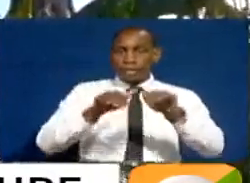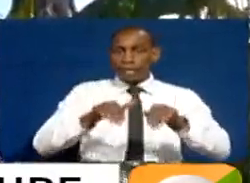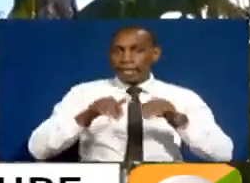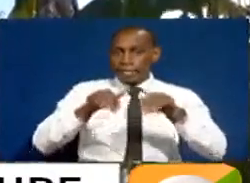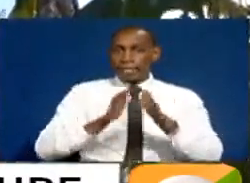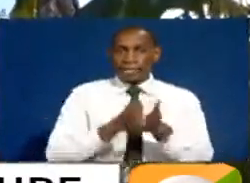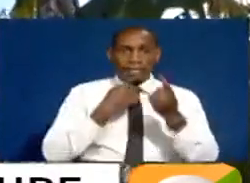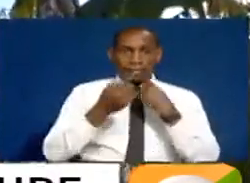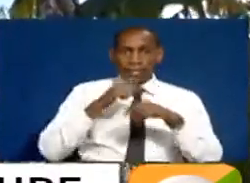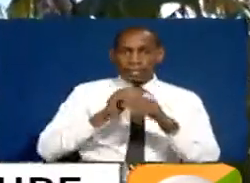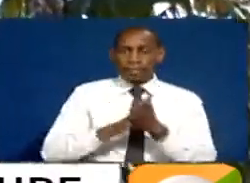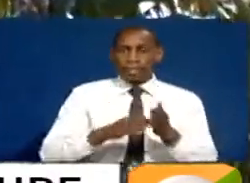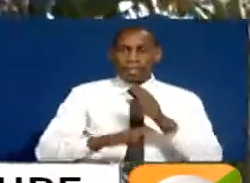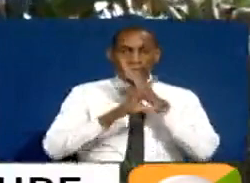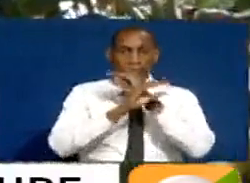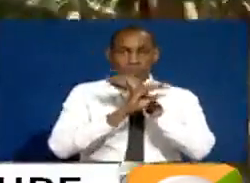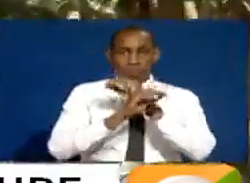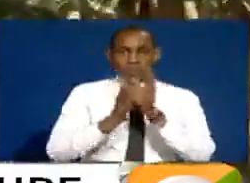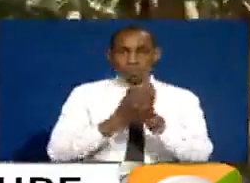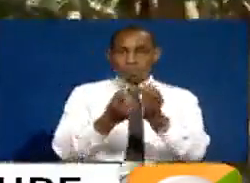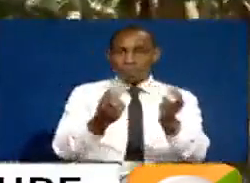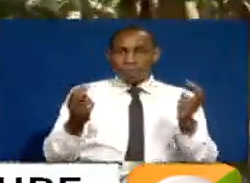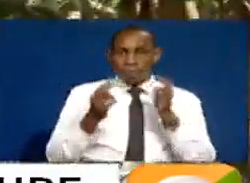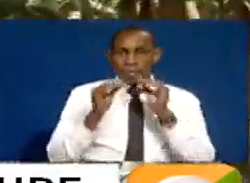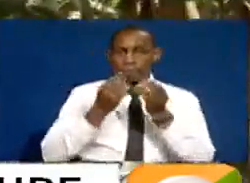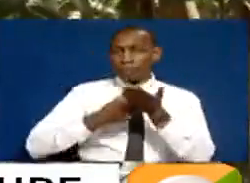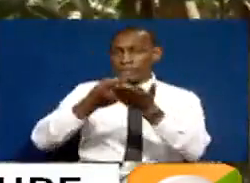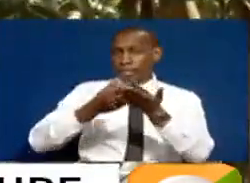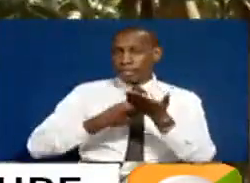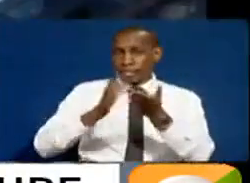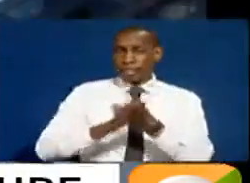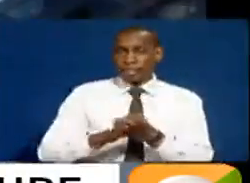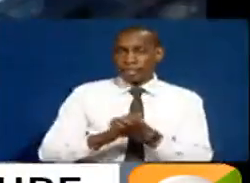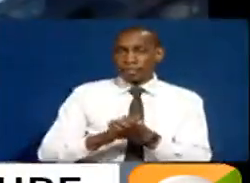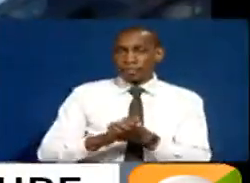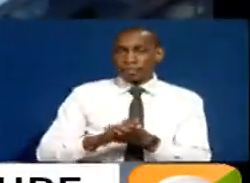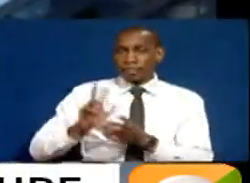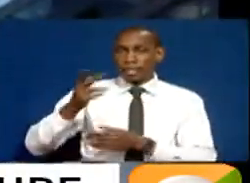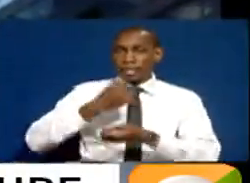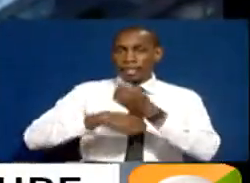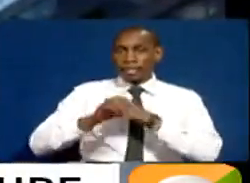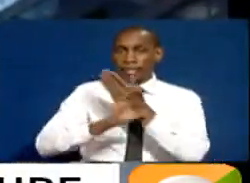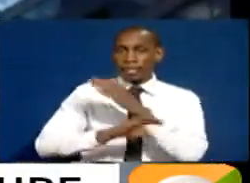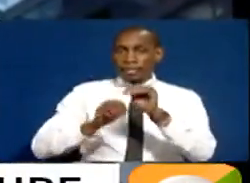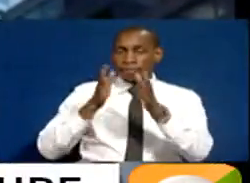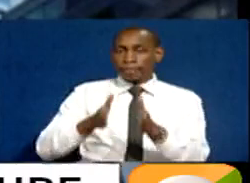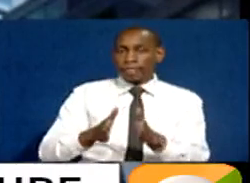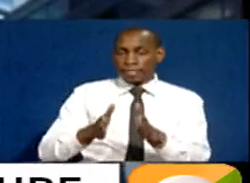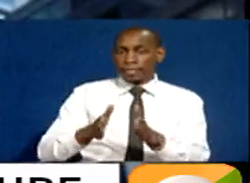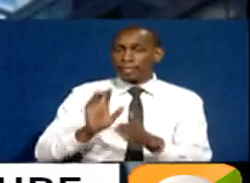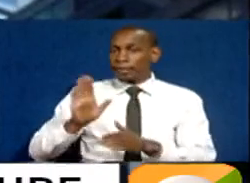agriculture. Speaking during a virtual roundtable panel discussion on the topic, Microsoft Kenya Acting Country Manager Kunle